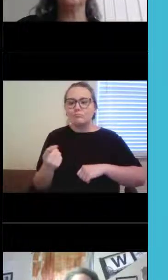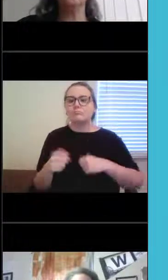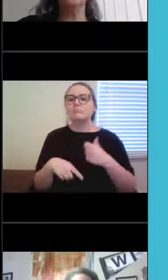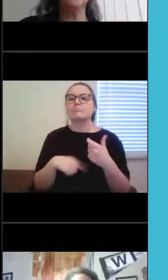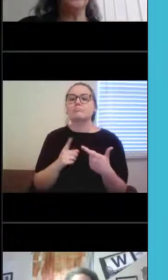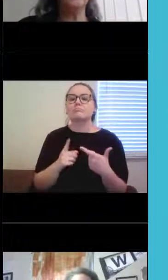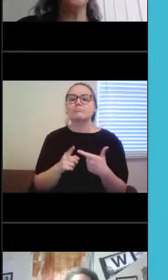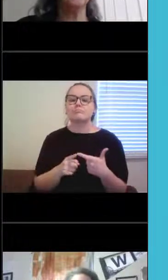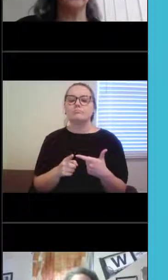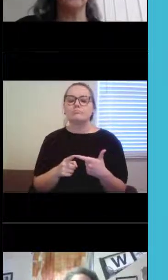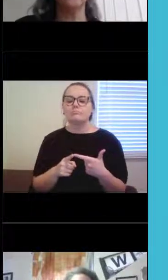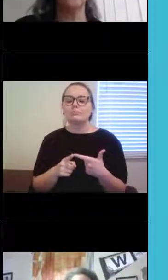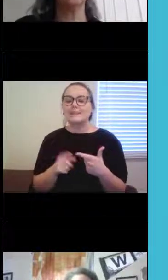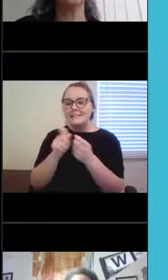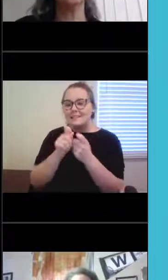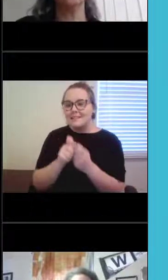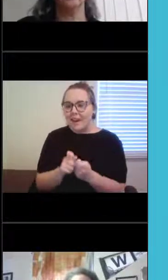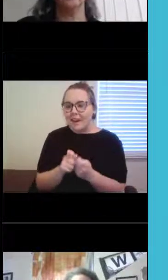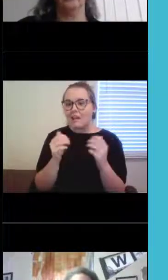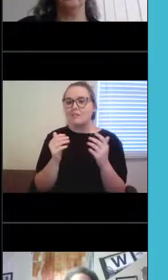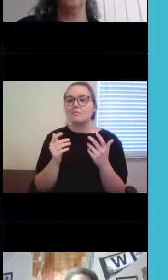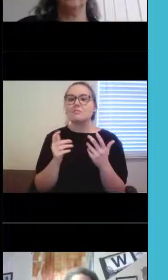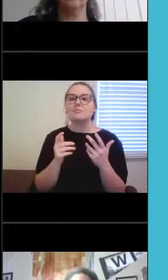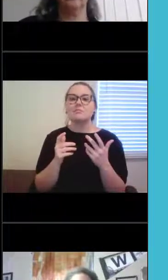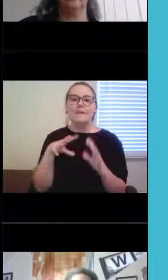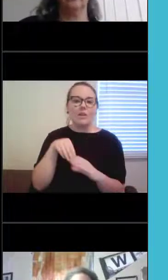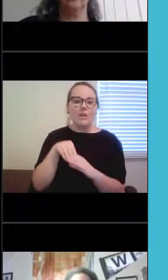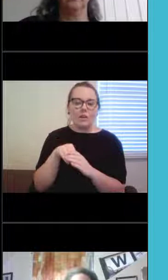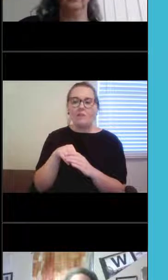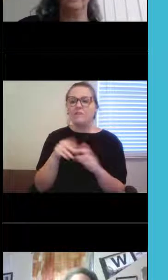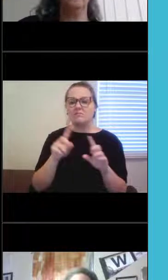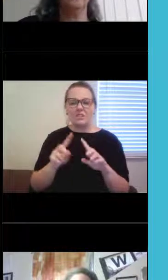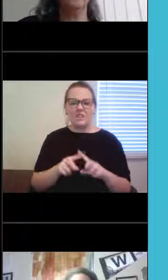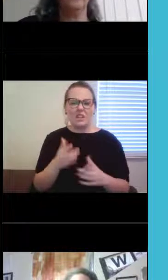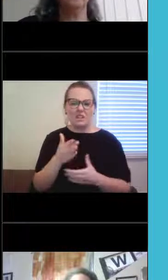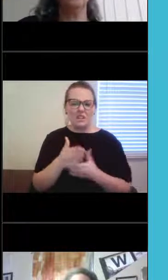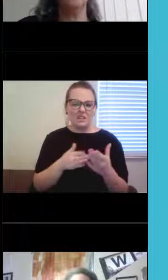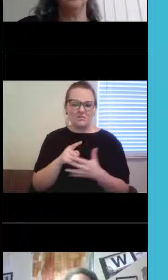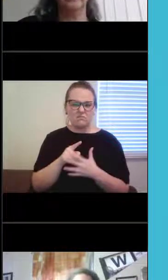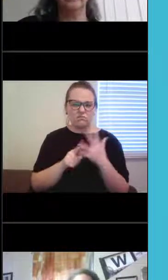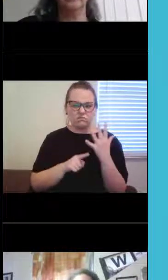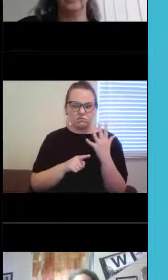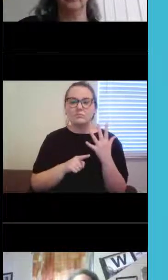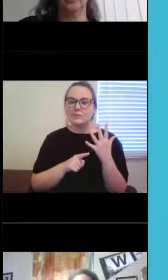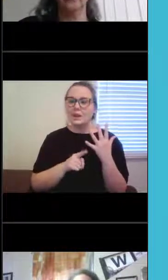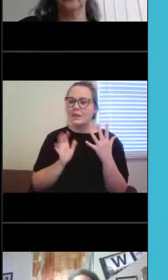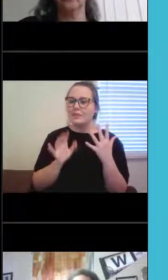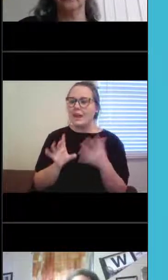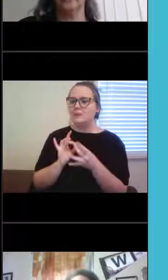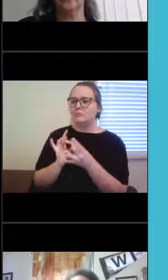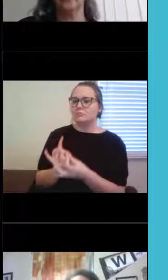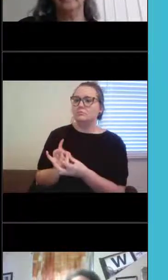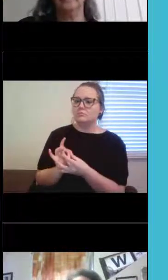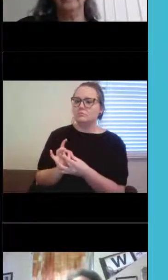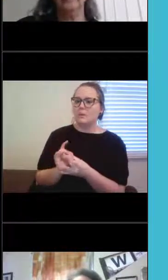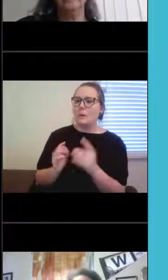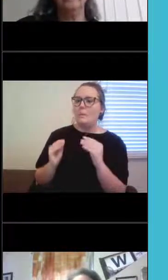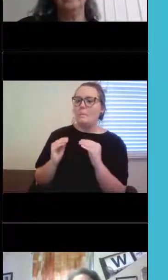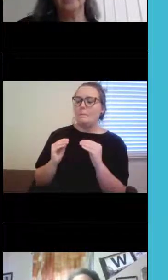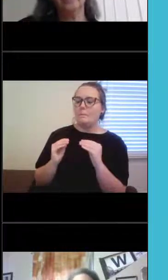and the detailed level of the disclosure and other aspects we have found to be related to outcomes for